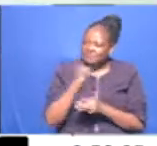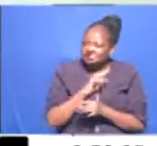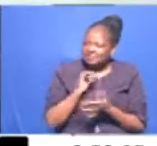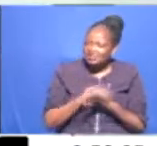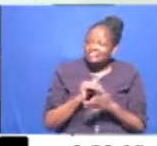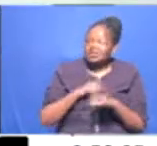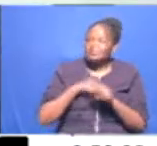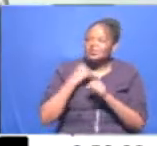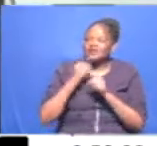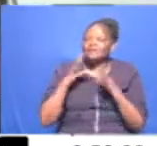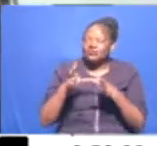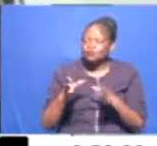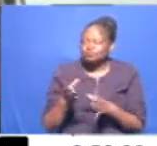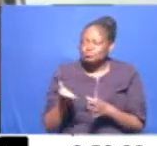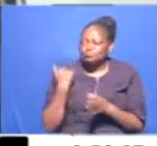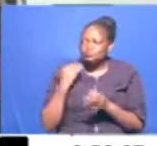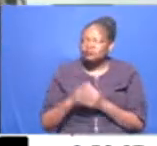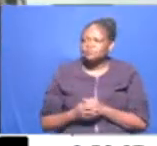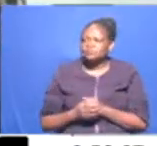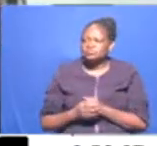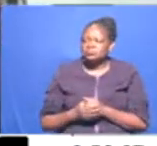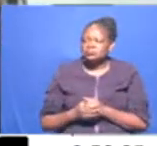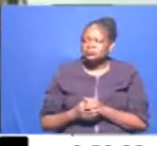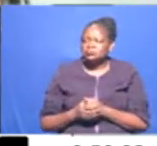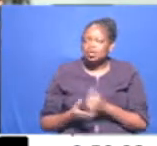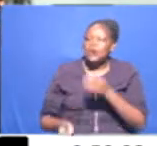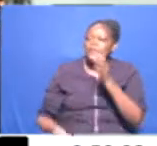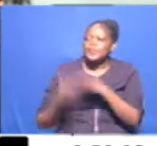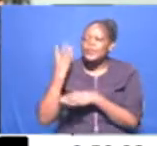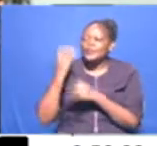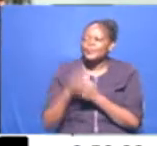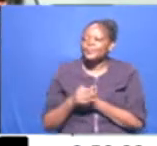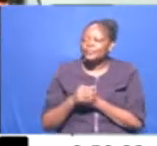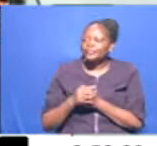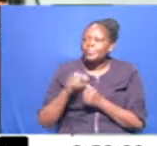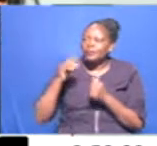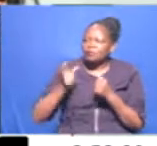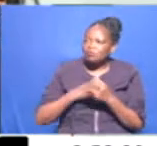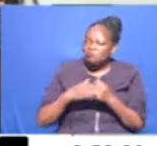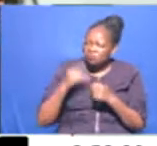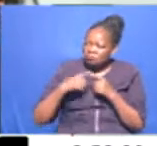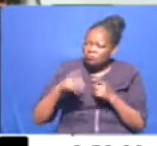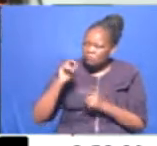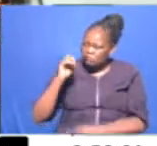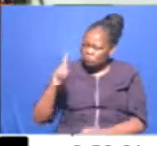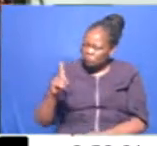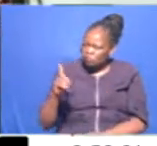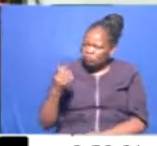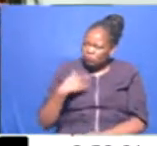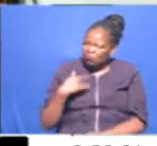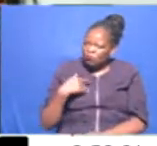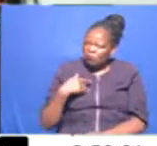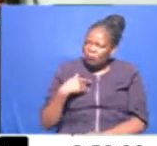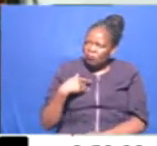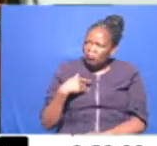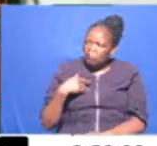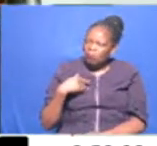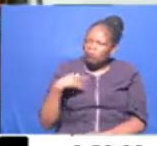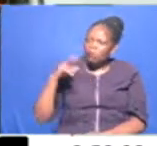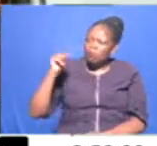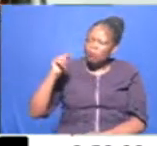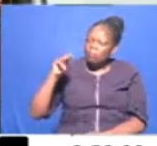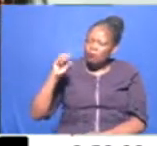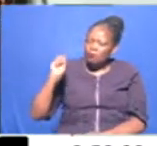force was commissioned, in September 2021, we had the Nairobi Metropolitan